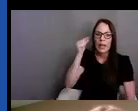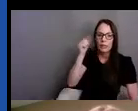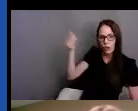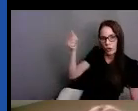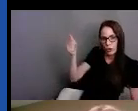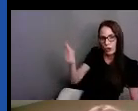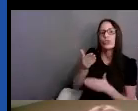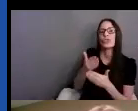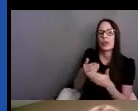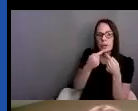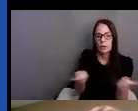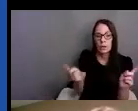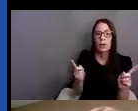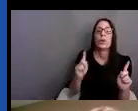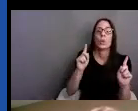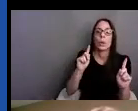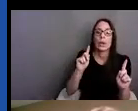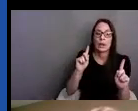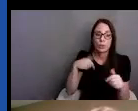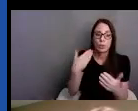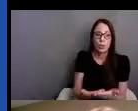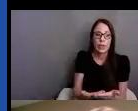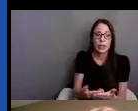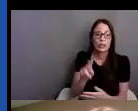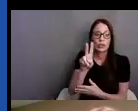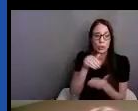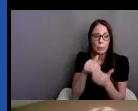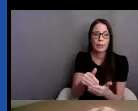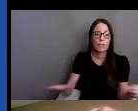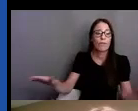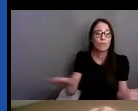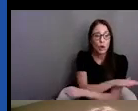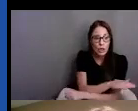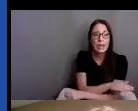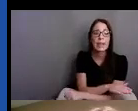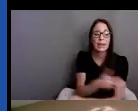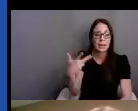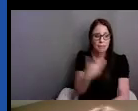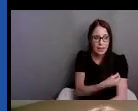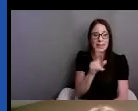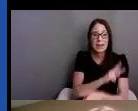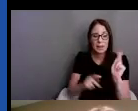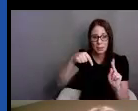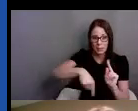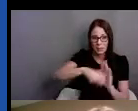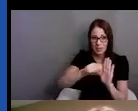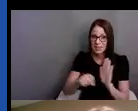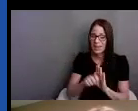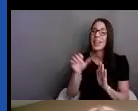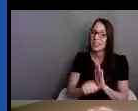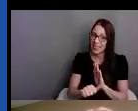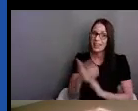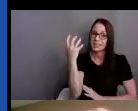have reached over 2 million fully vaccinated people in the state, which is a milestone.